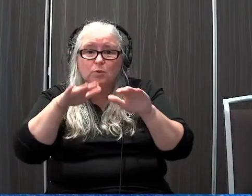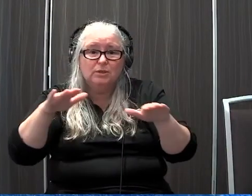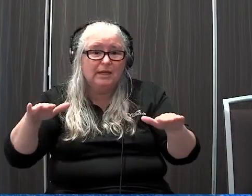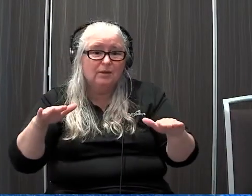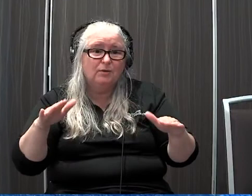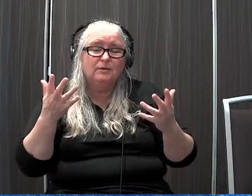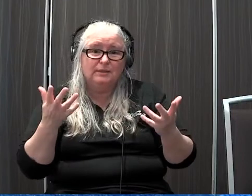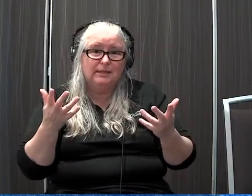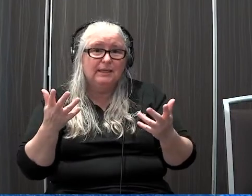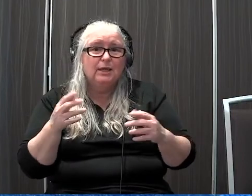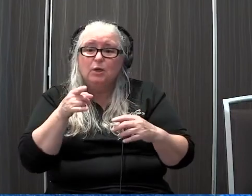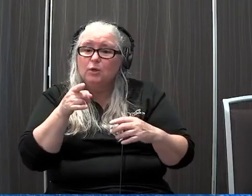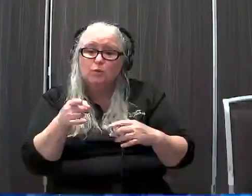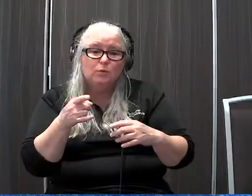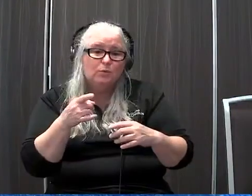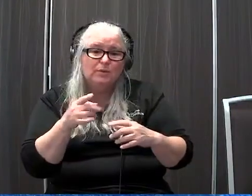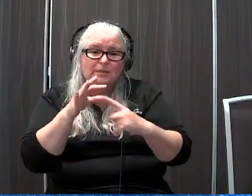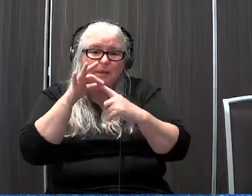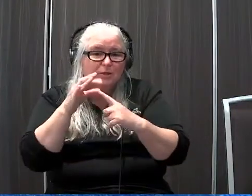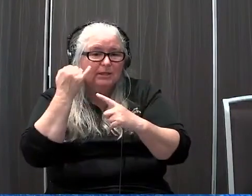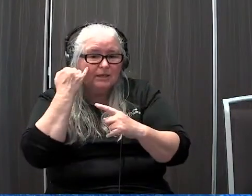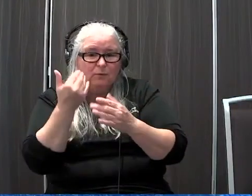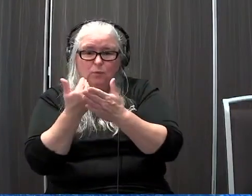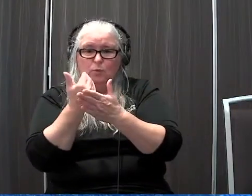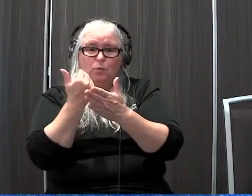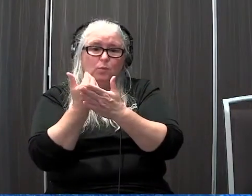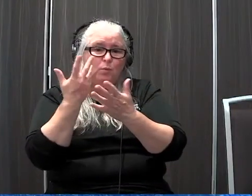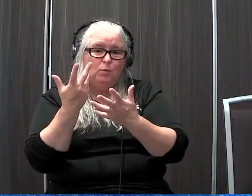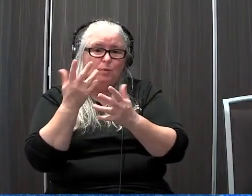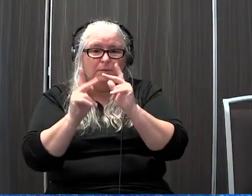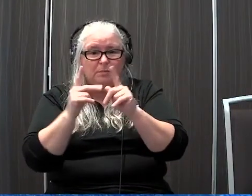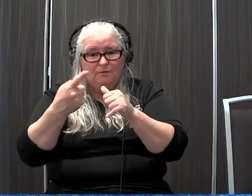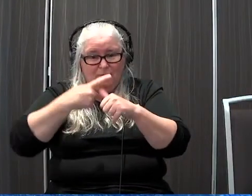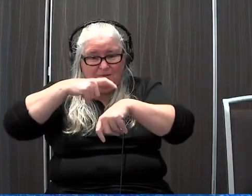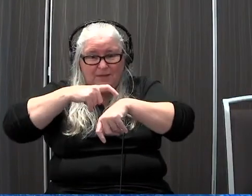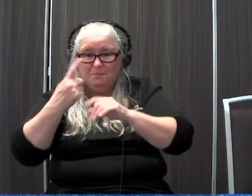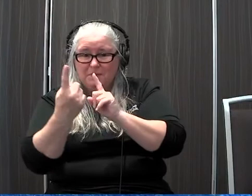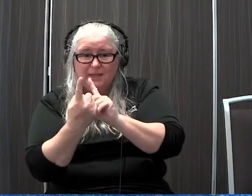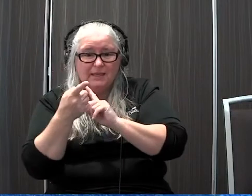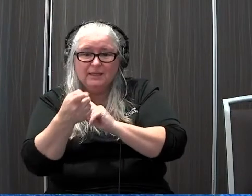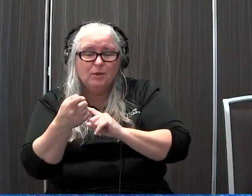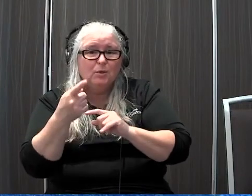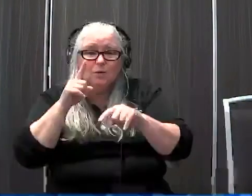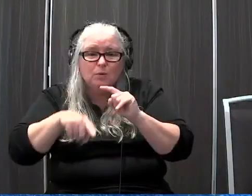not possible for you to know everything that's out there. Although I have no doubt that you will within just a very